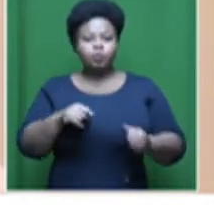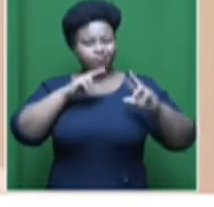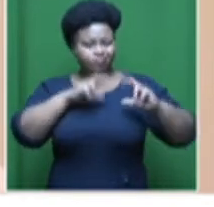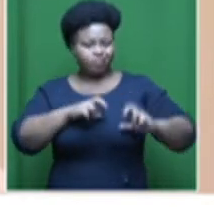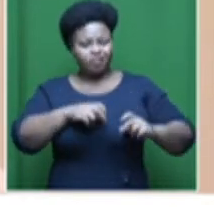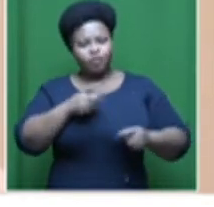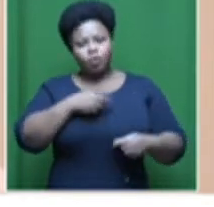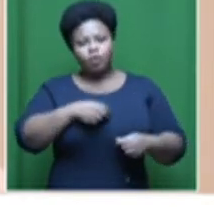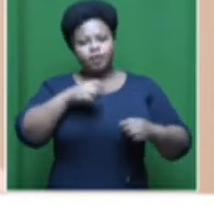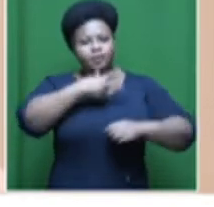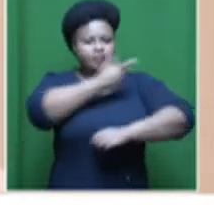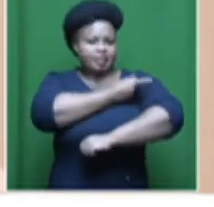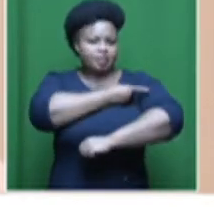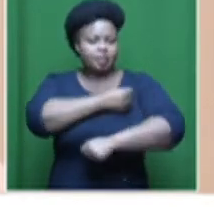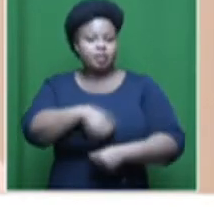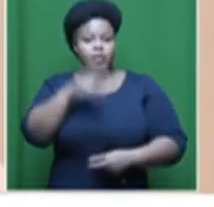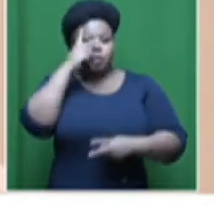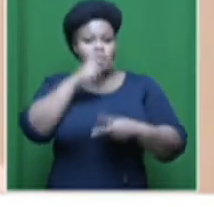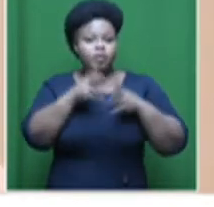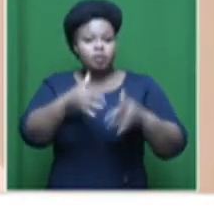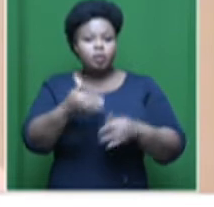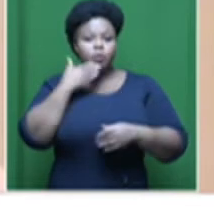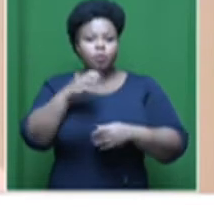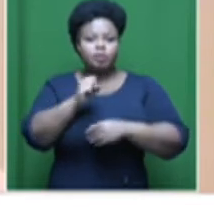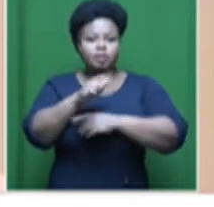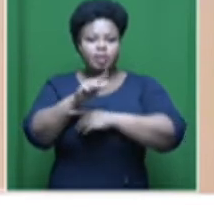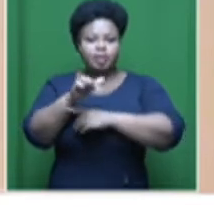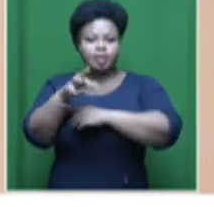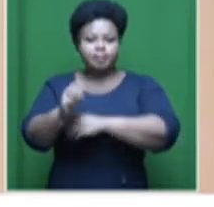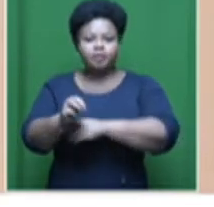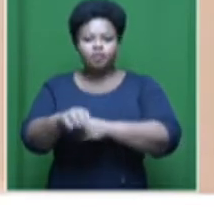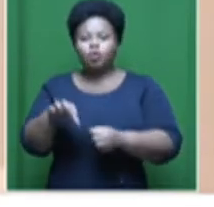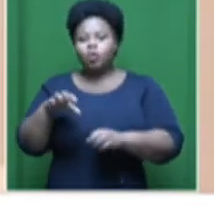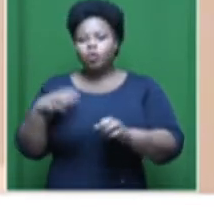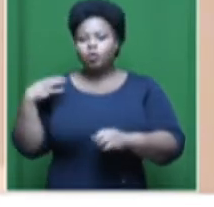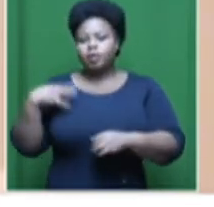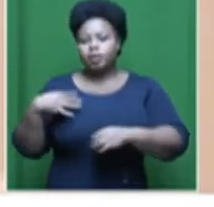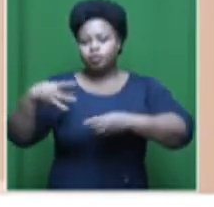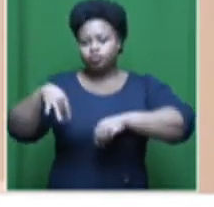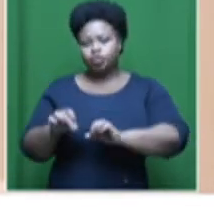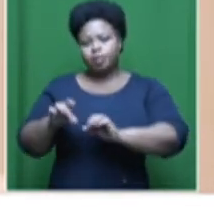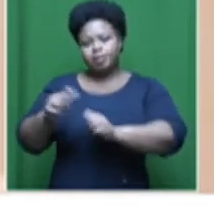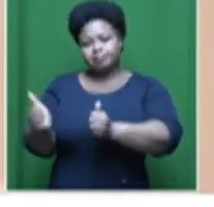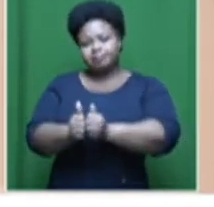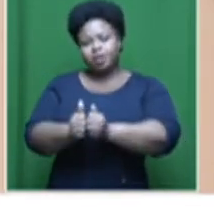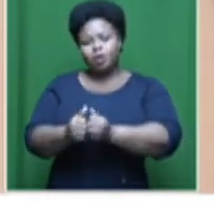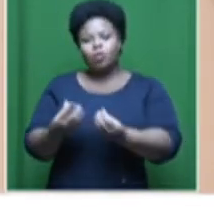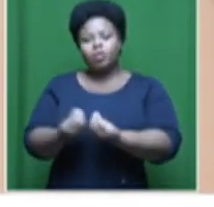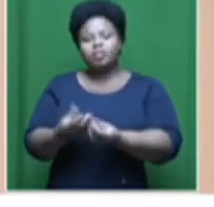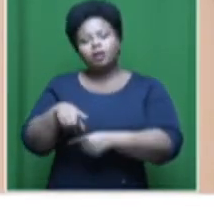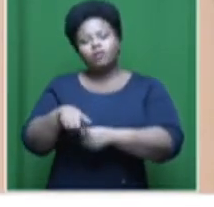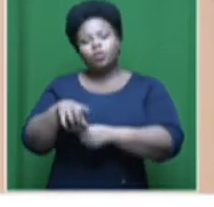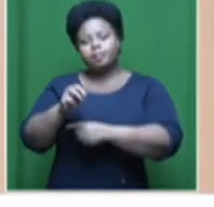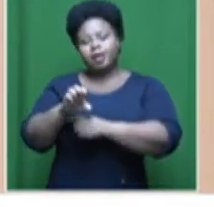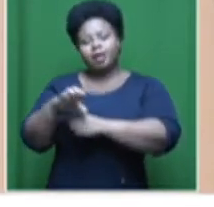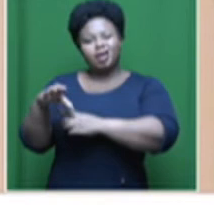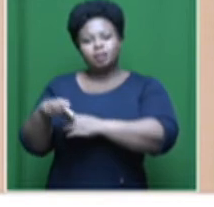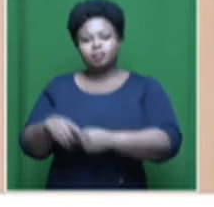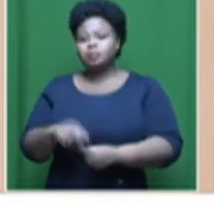have Professor Salim Abdul Karim, who is the co-chair of the MAC on COVID-19. We are joined by other